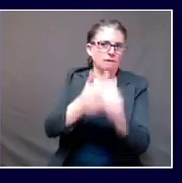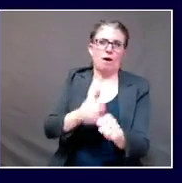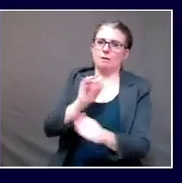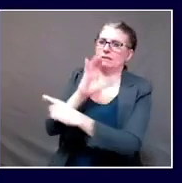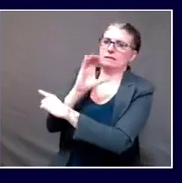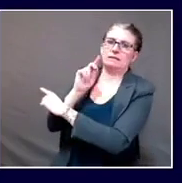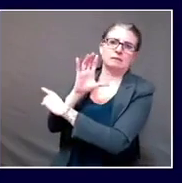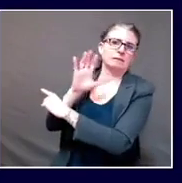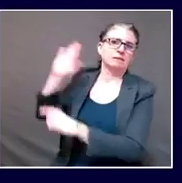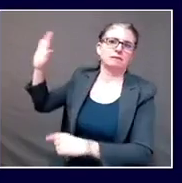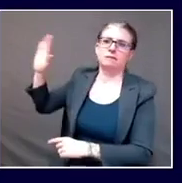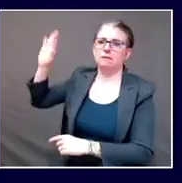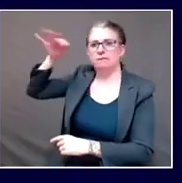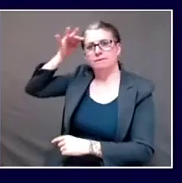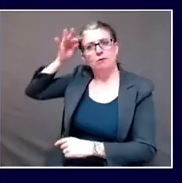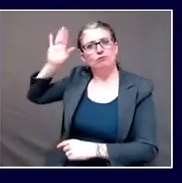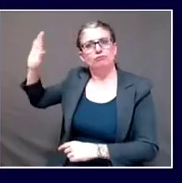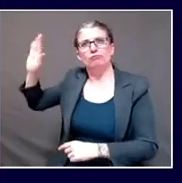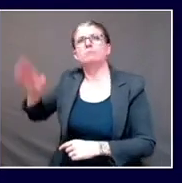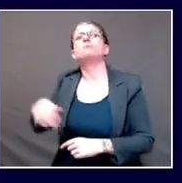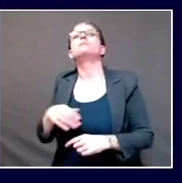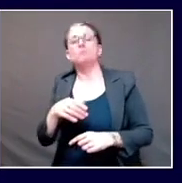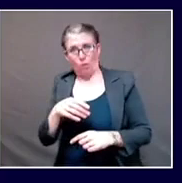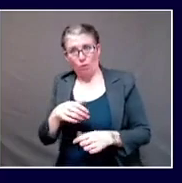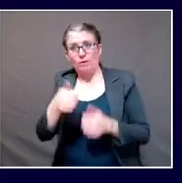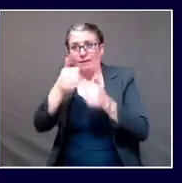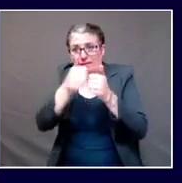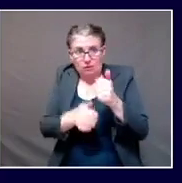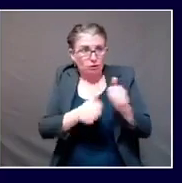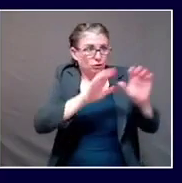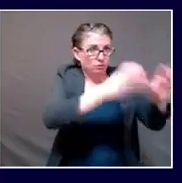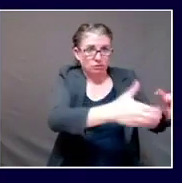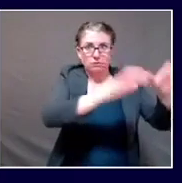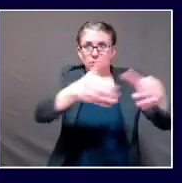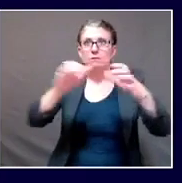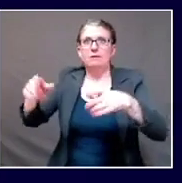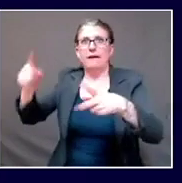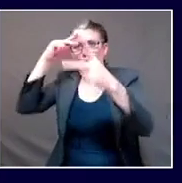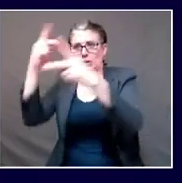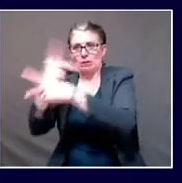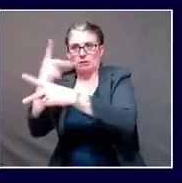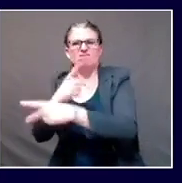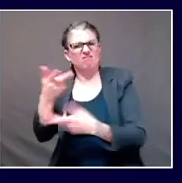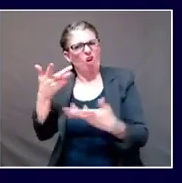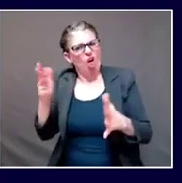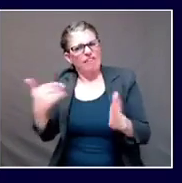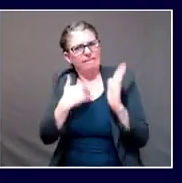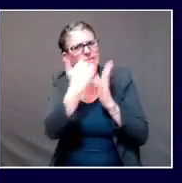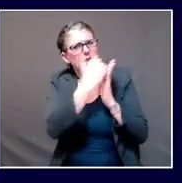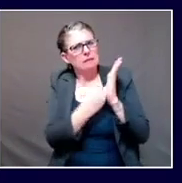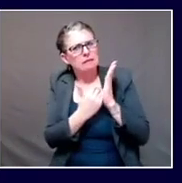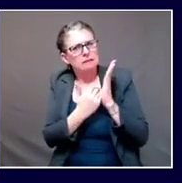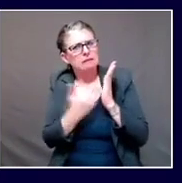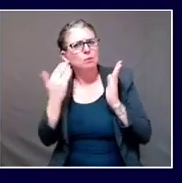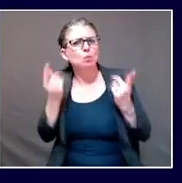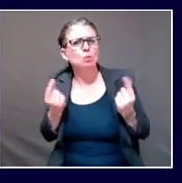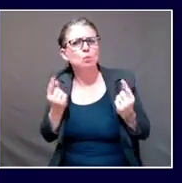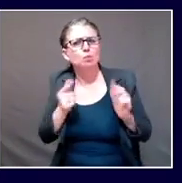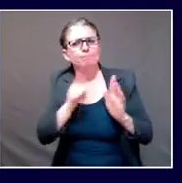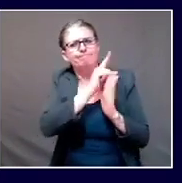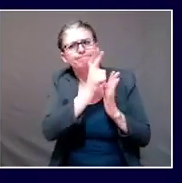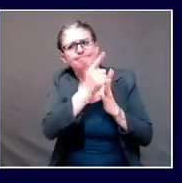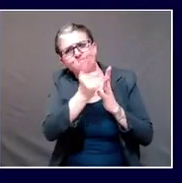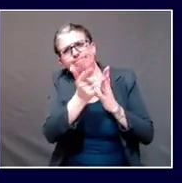who are at the highest risk of coming into contact with a patient with COVID-19 or with infectious material that could harbor COVID